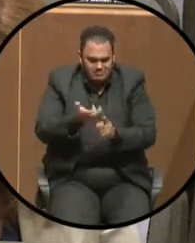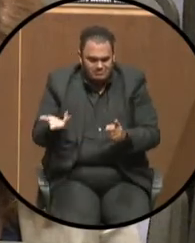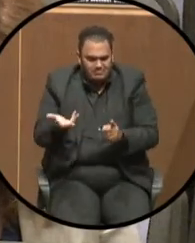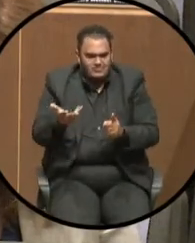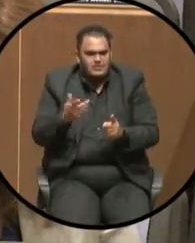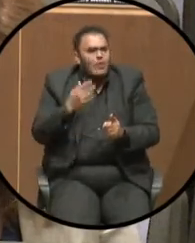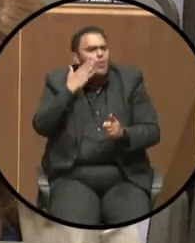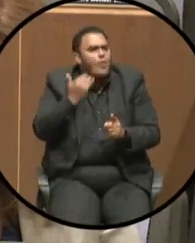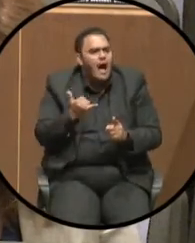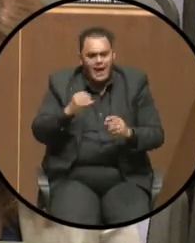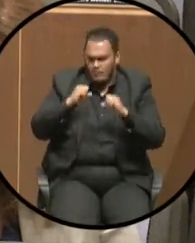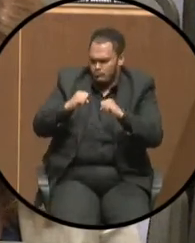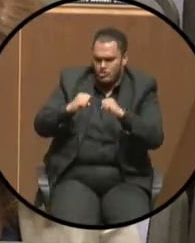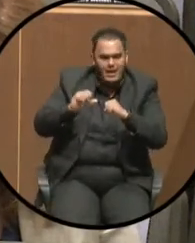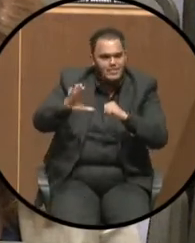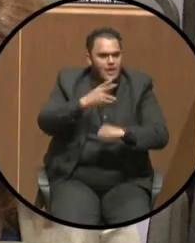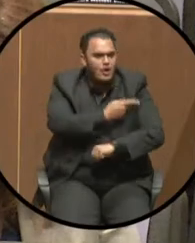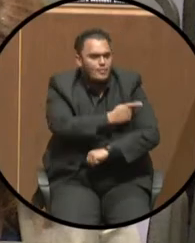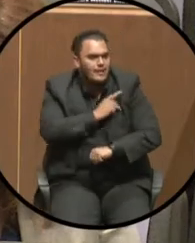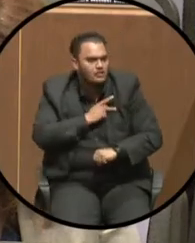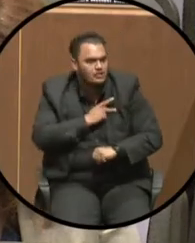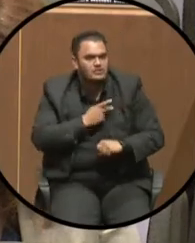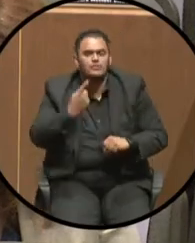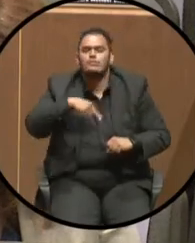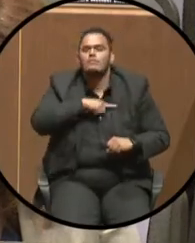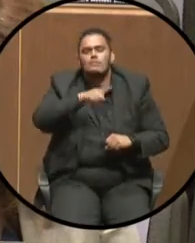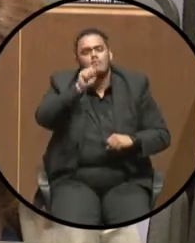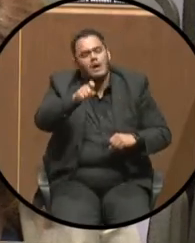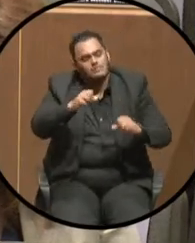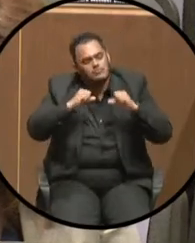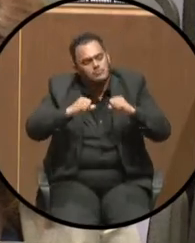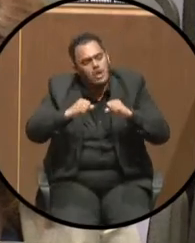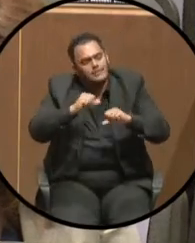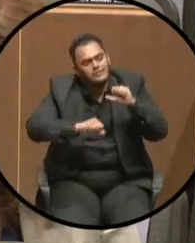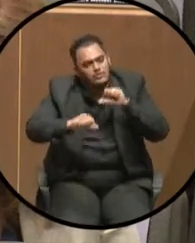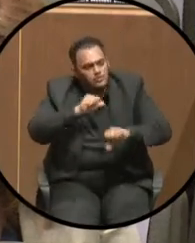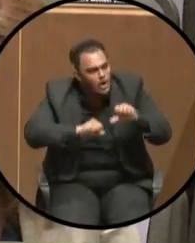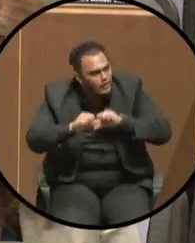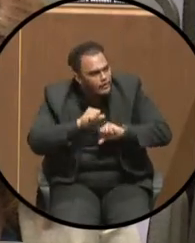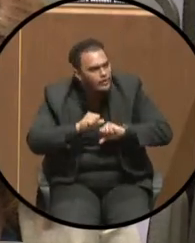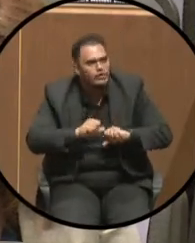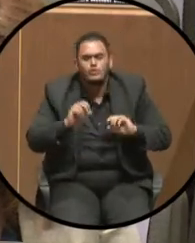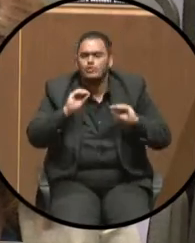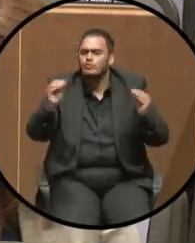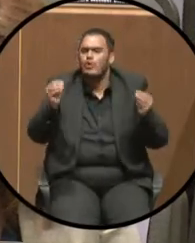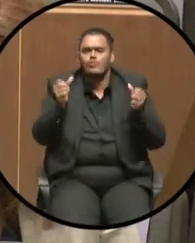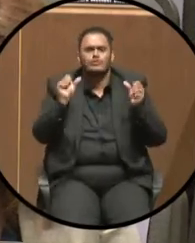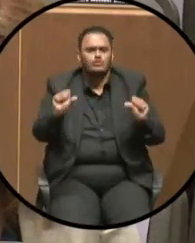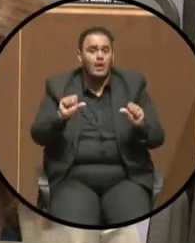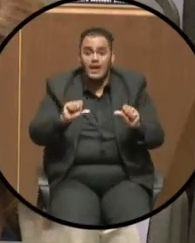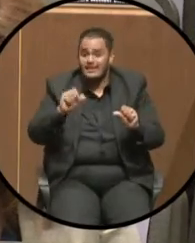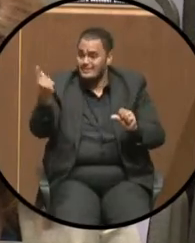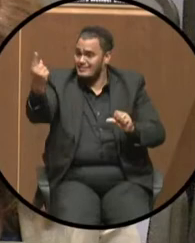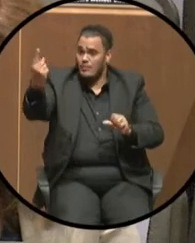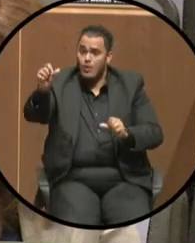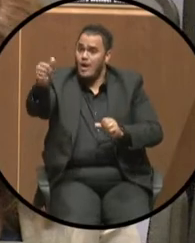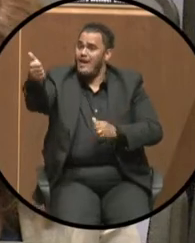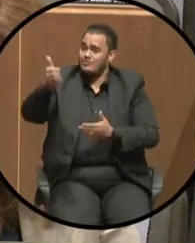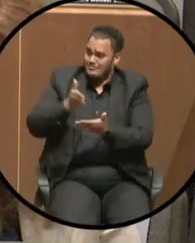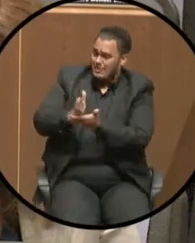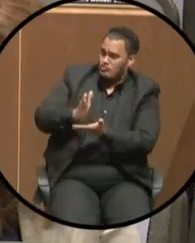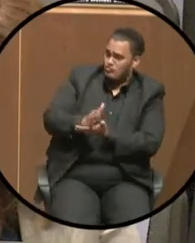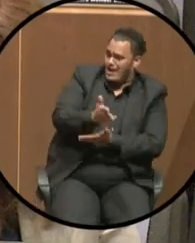this temporarily to protect ourselves from a global pandemic. Nobody's trying to infringe upon anybody else's rights.